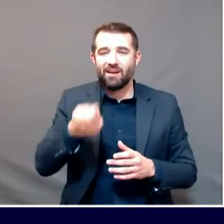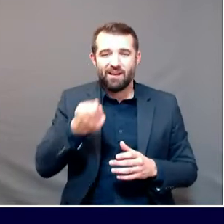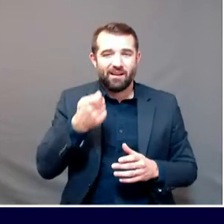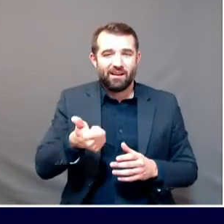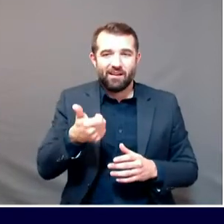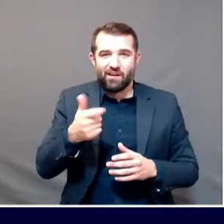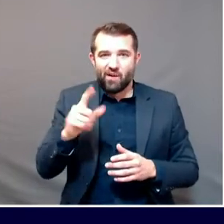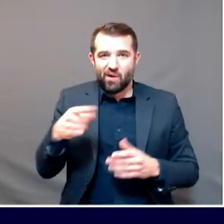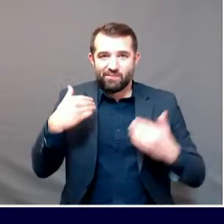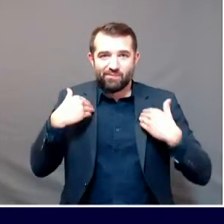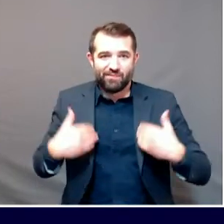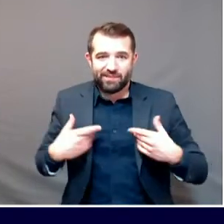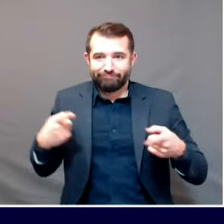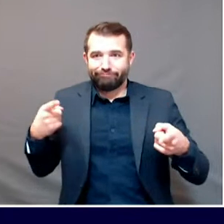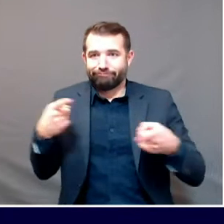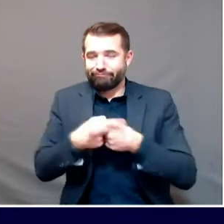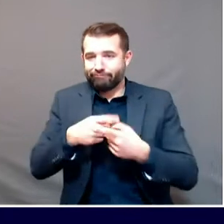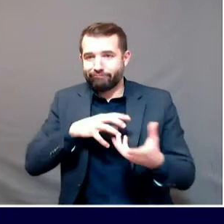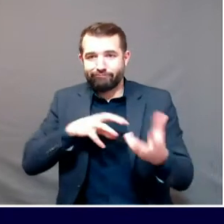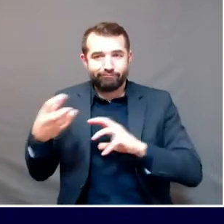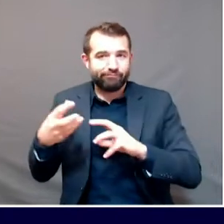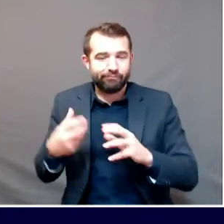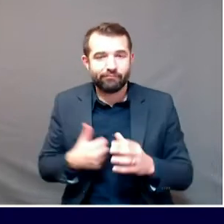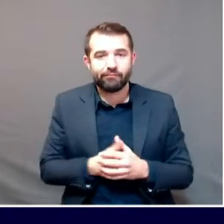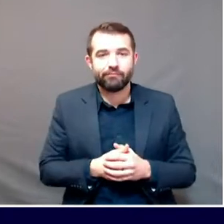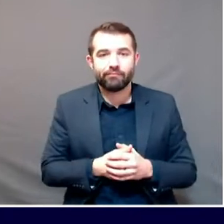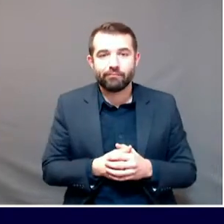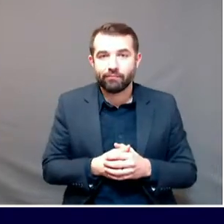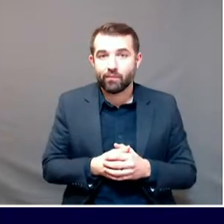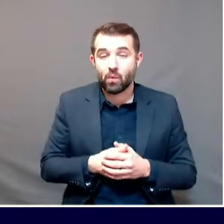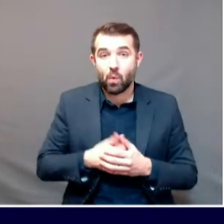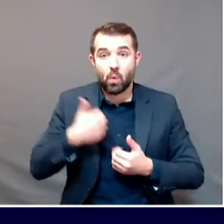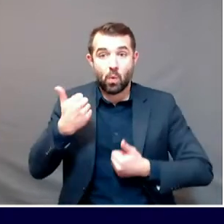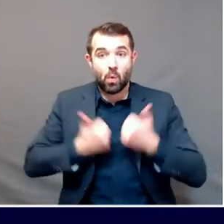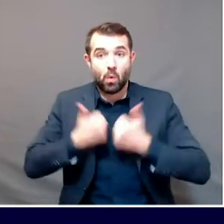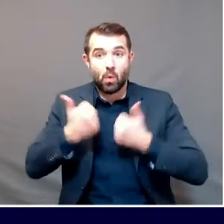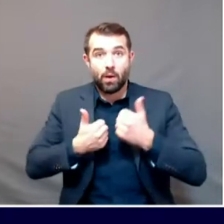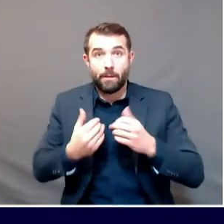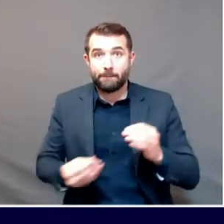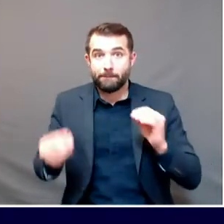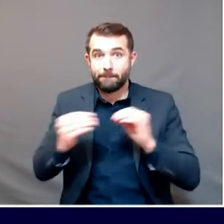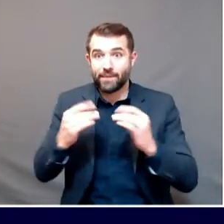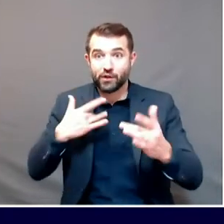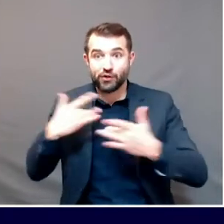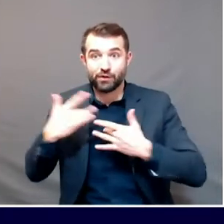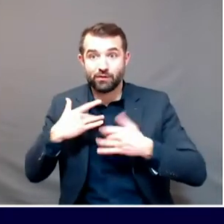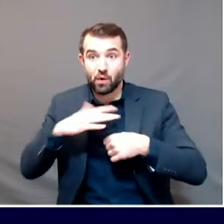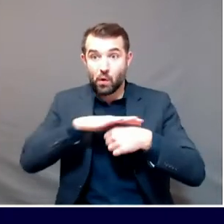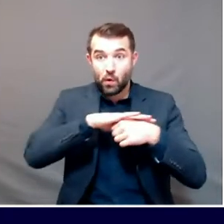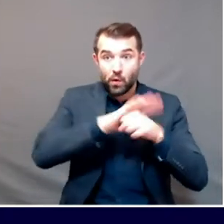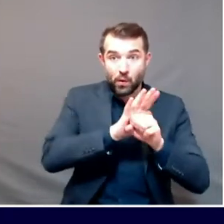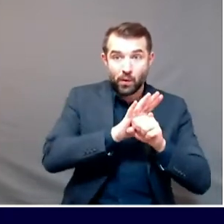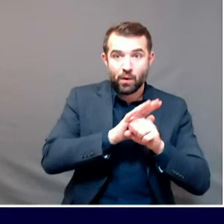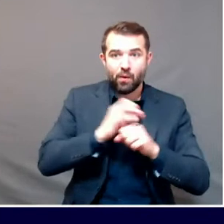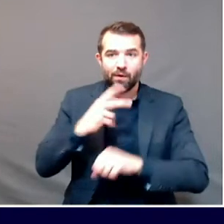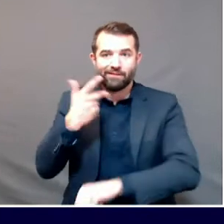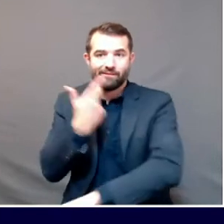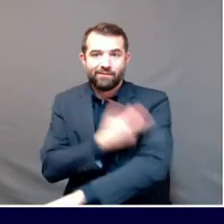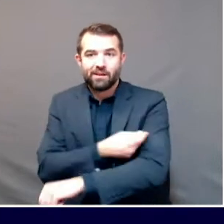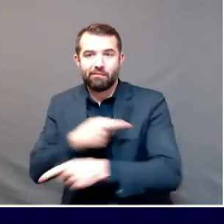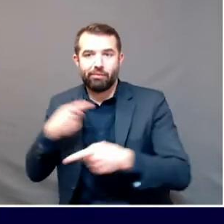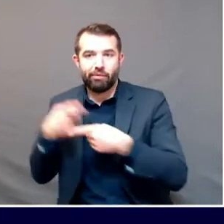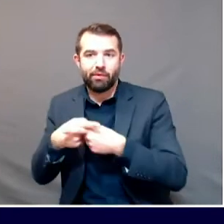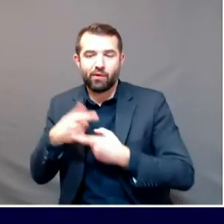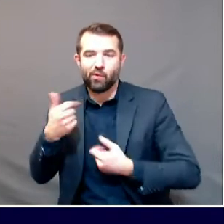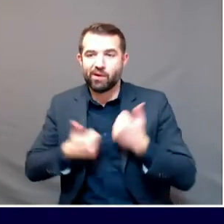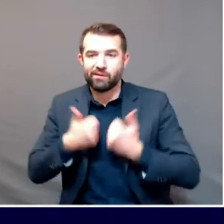worry about, or whether COVID is the thing to worry about. Given what we know about COVID and how quickly it's expanding across the